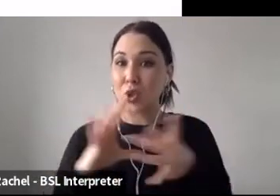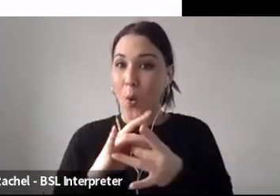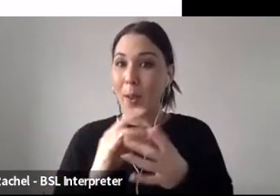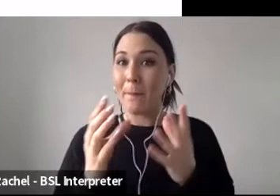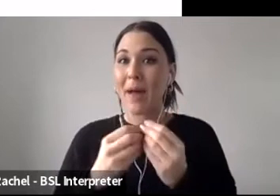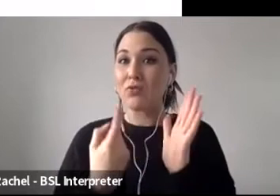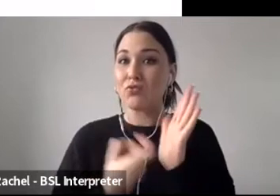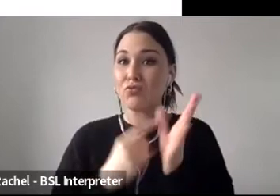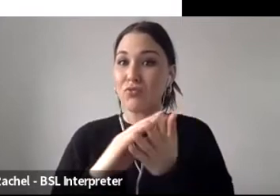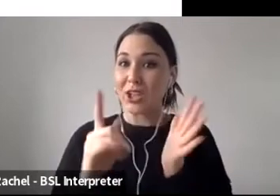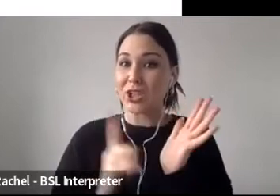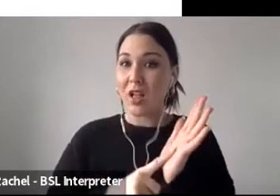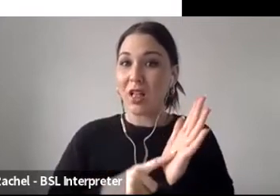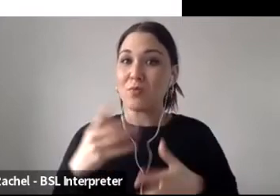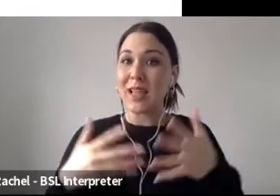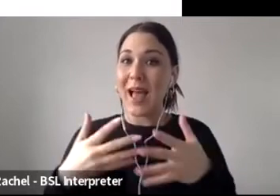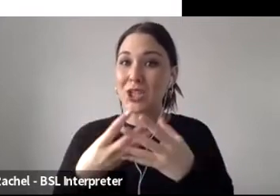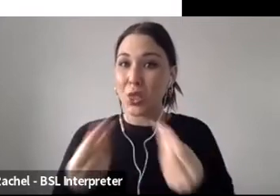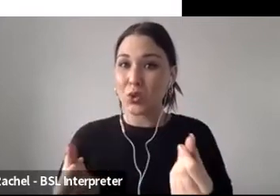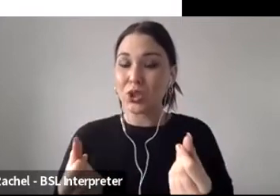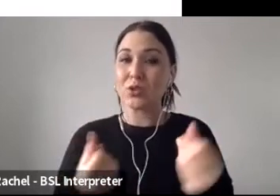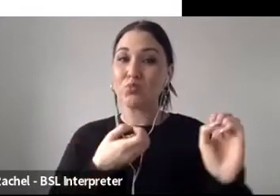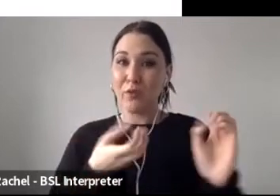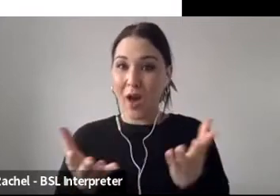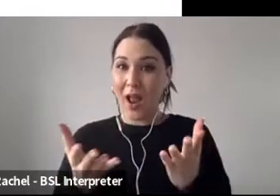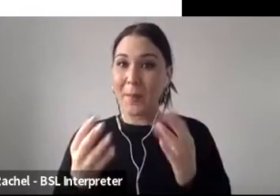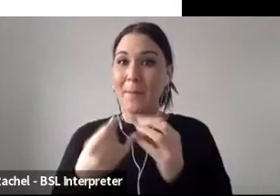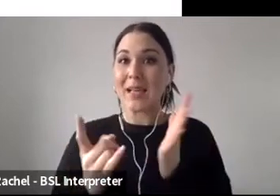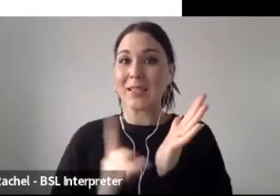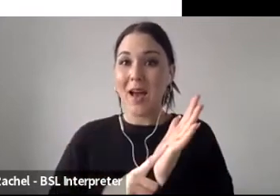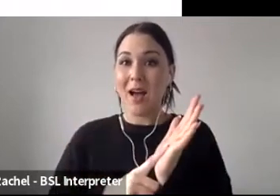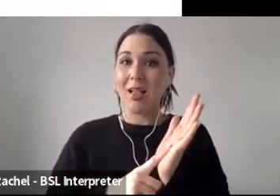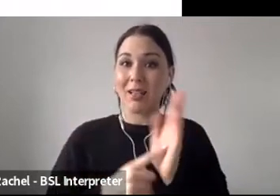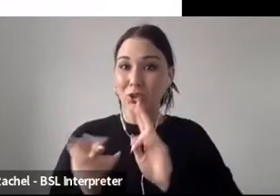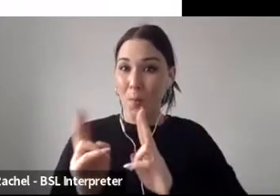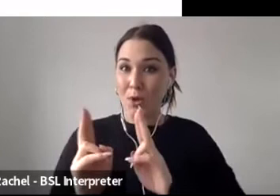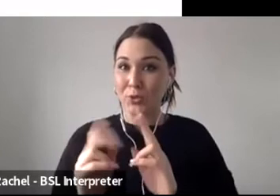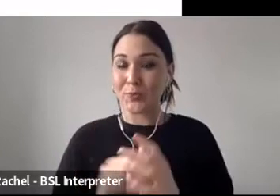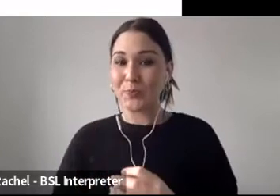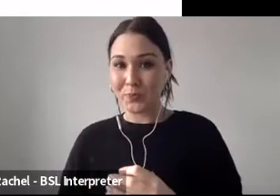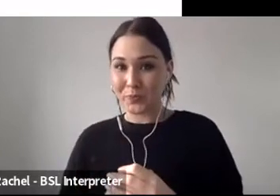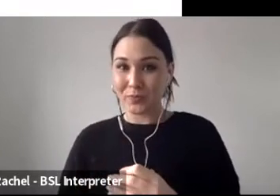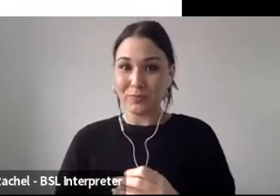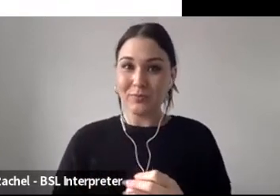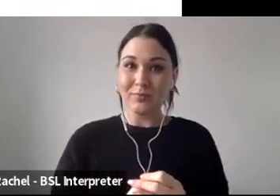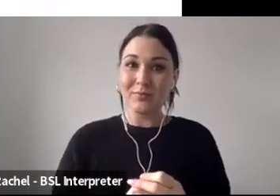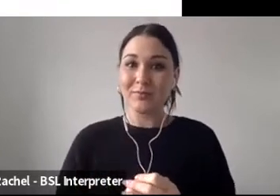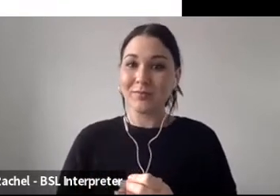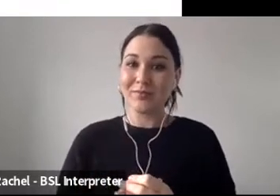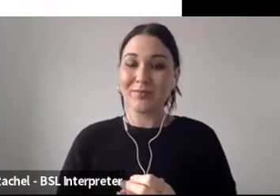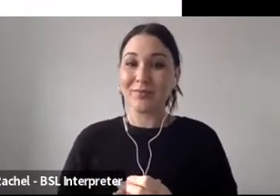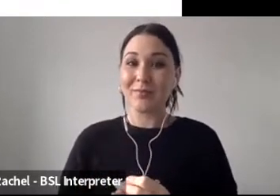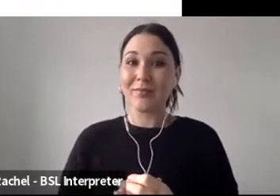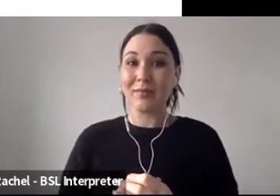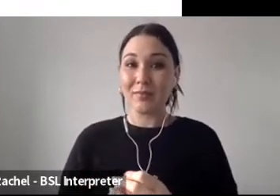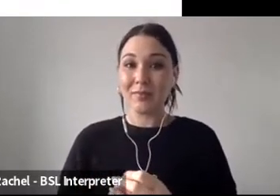Rachel from Sign Solutions, and she'll be providing live British Sign Language translation for you today. You can